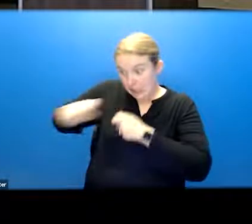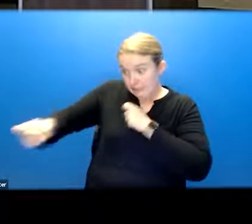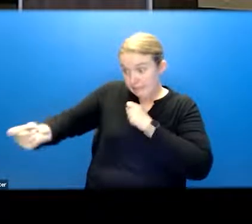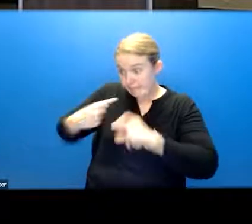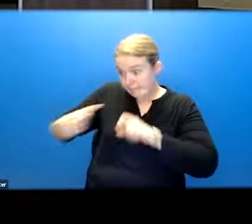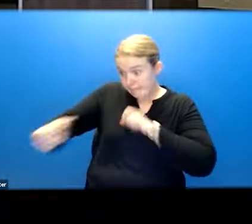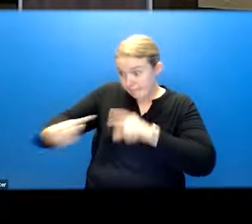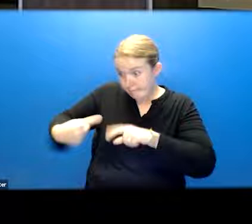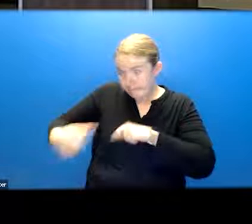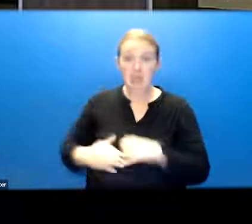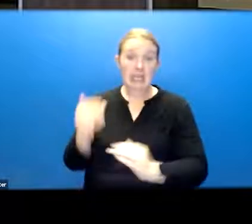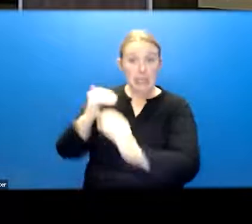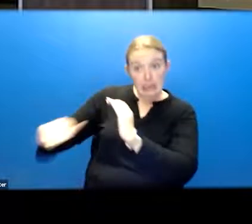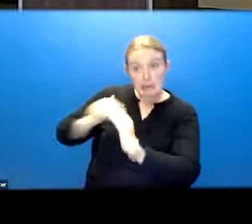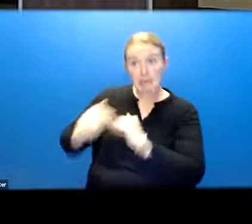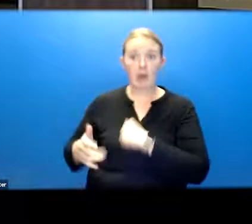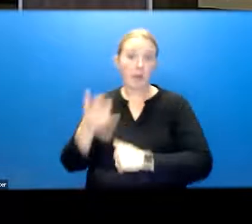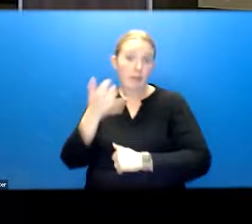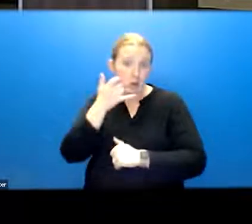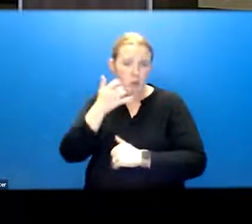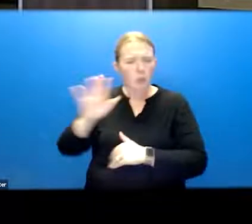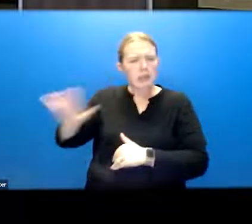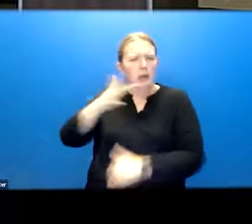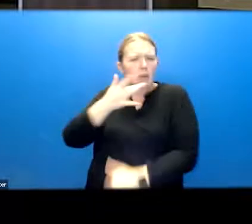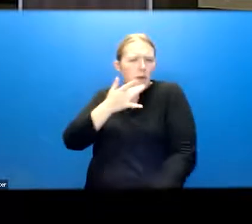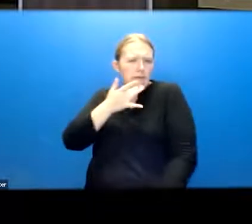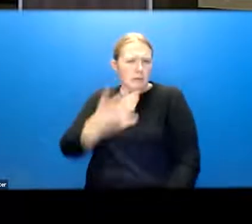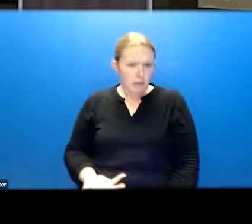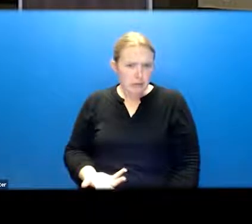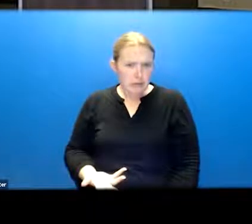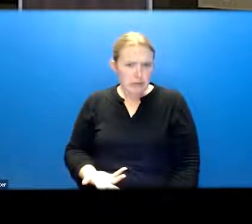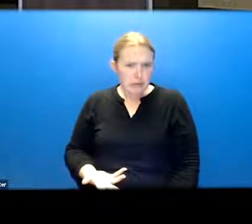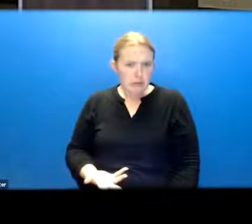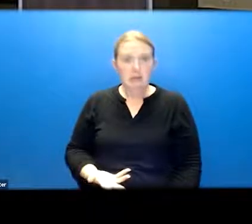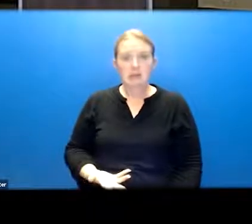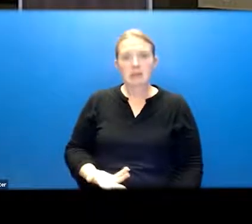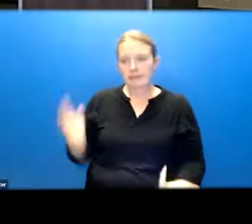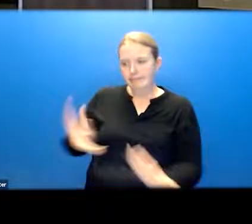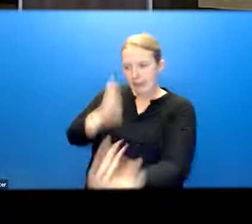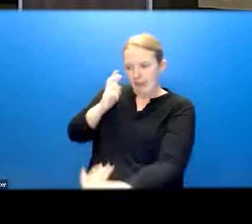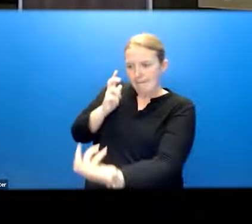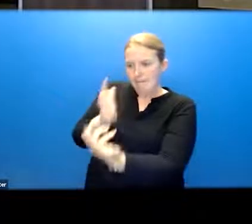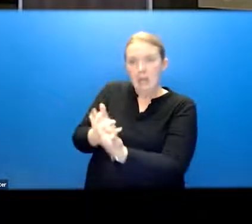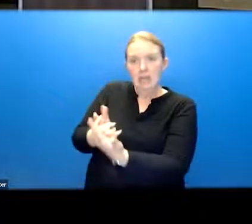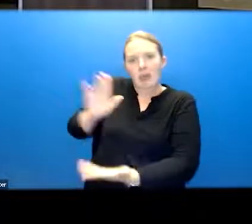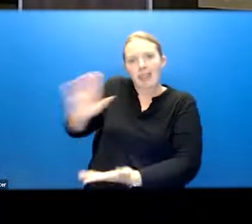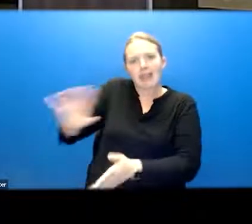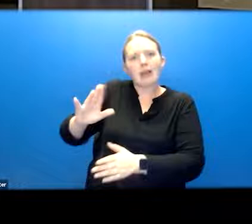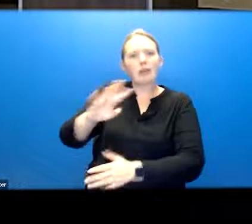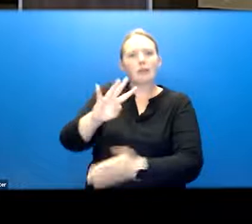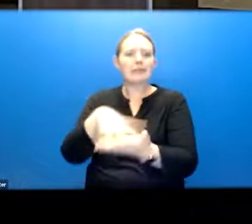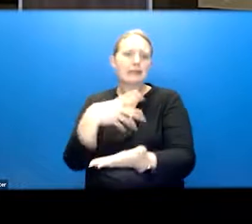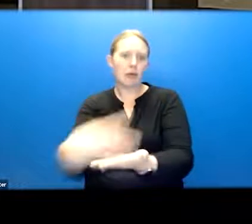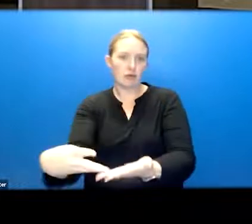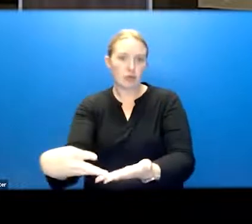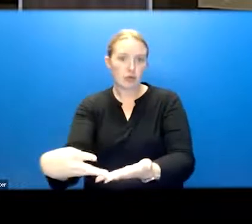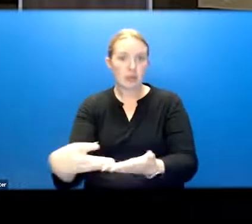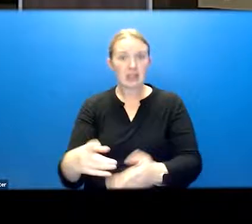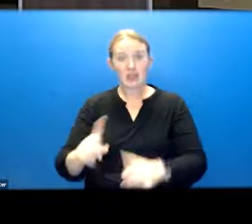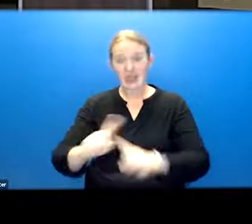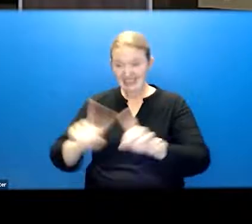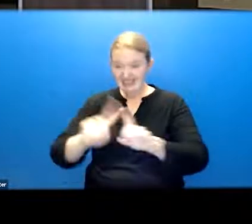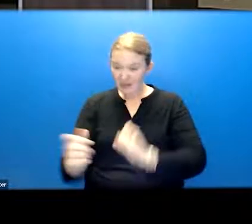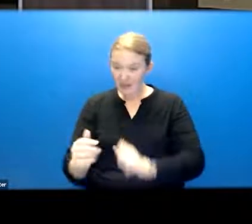engaged? Is it by email? Is it by telephone? Whichever one is more conducive to your schedule to kind of address some of those barriers